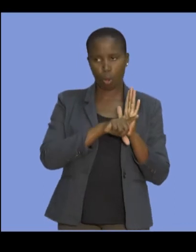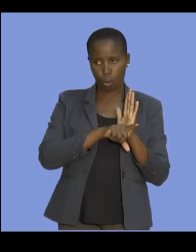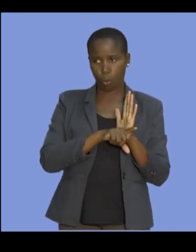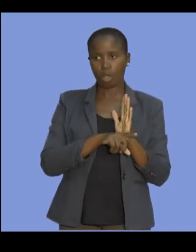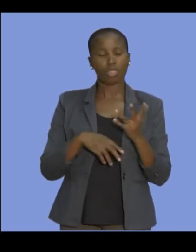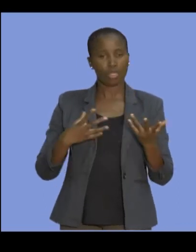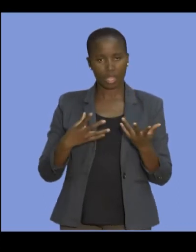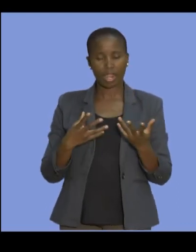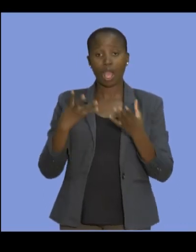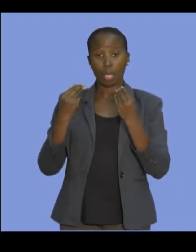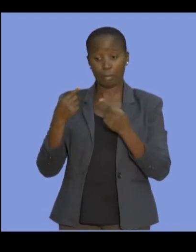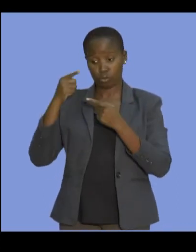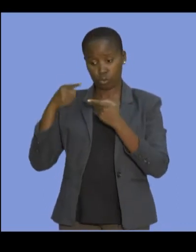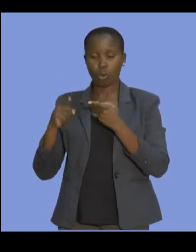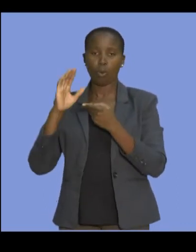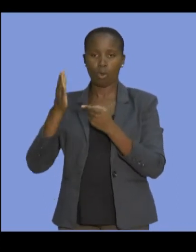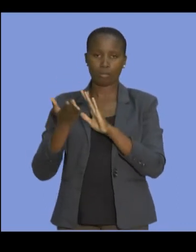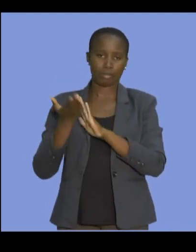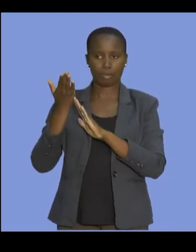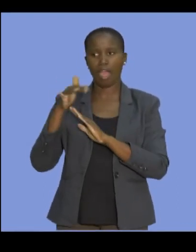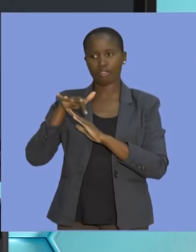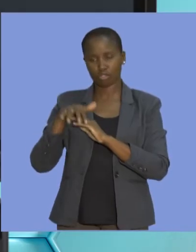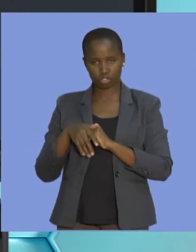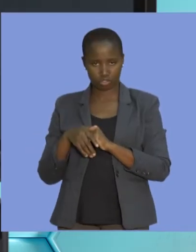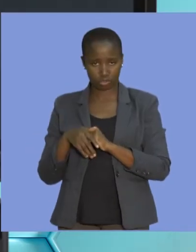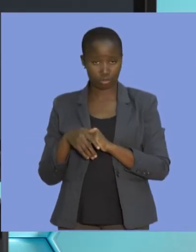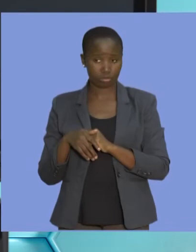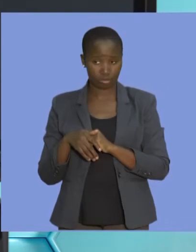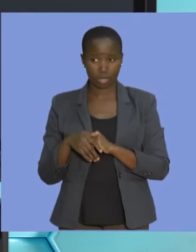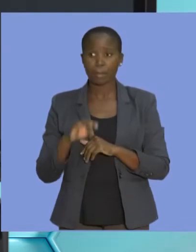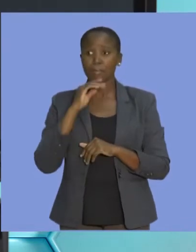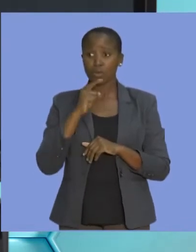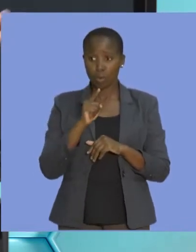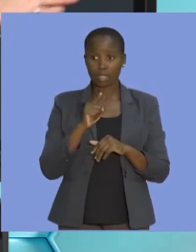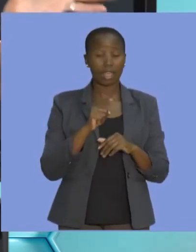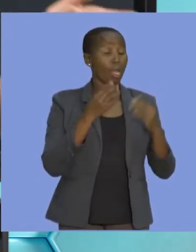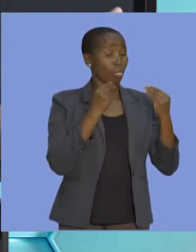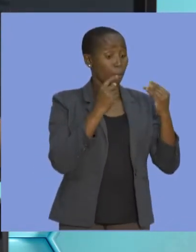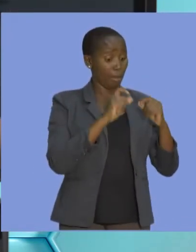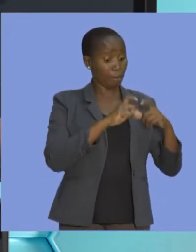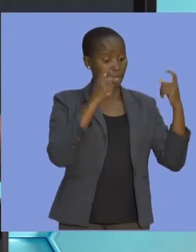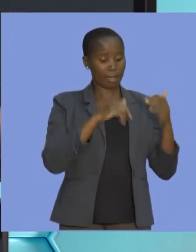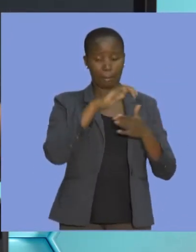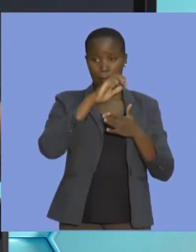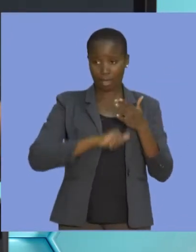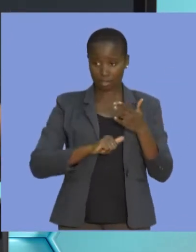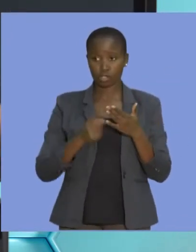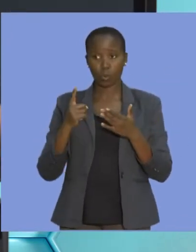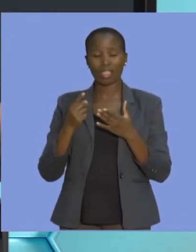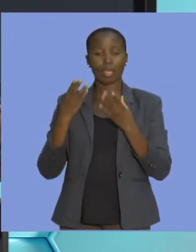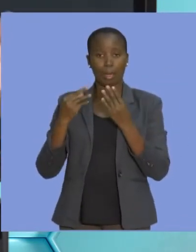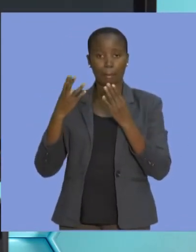is maximum minus minimum. Read together. So range is the maximum